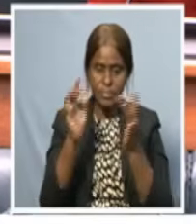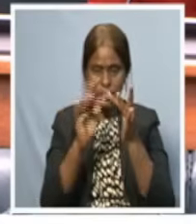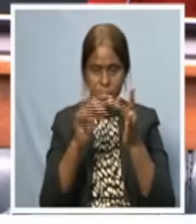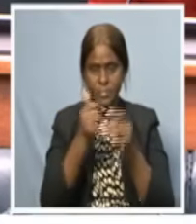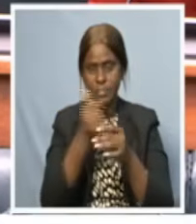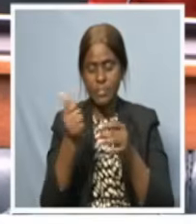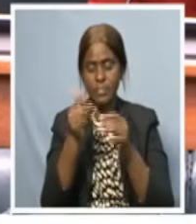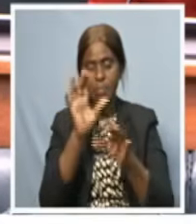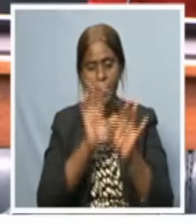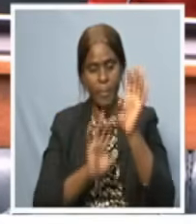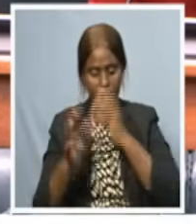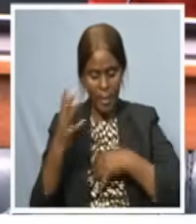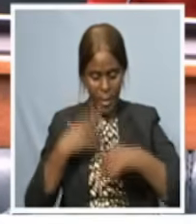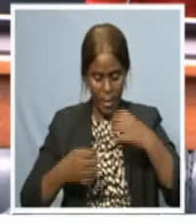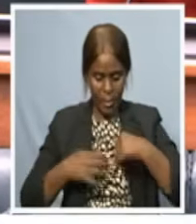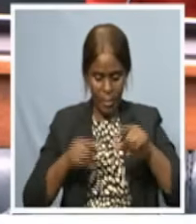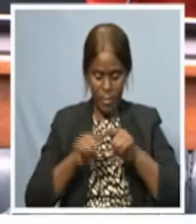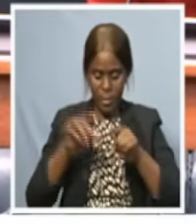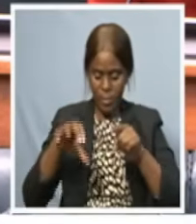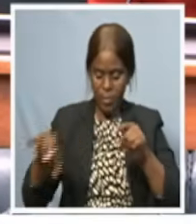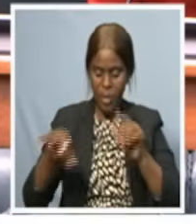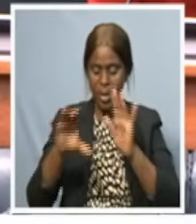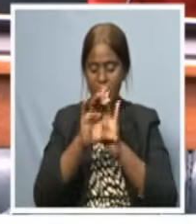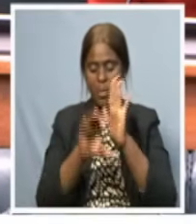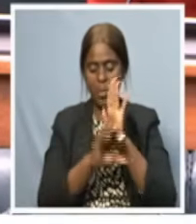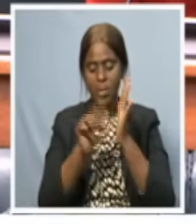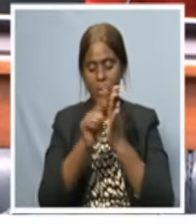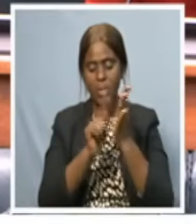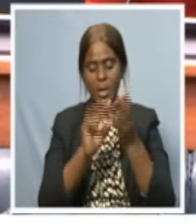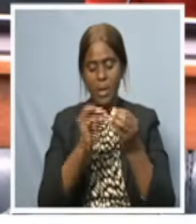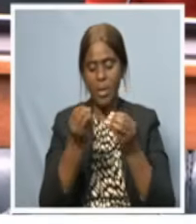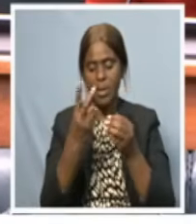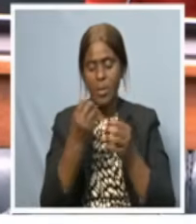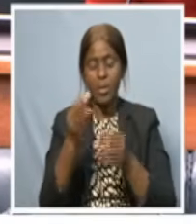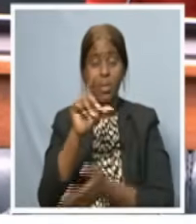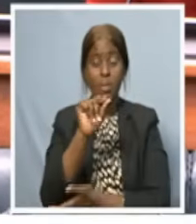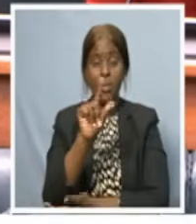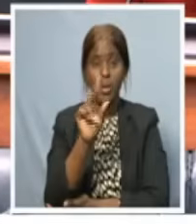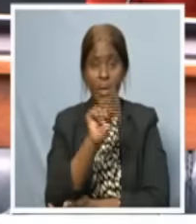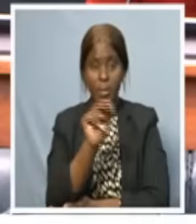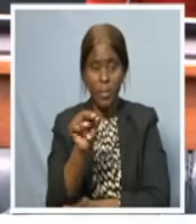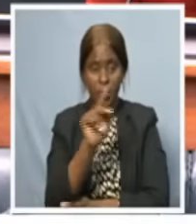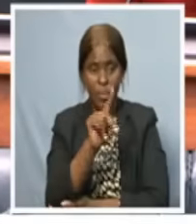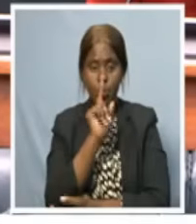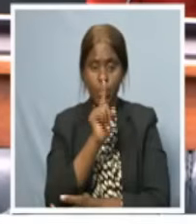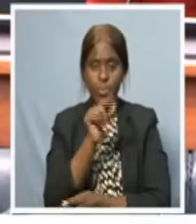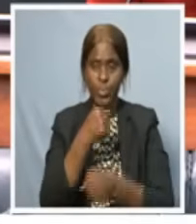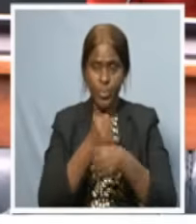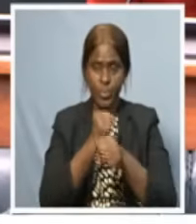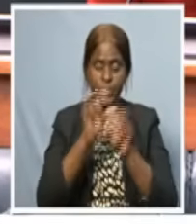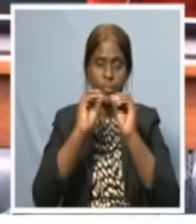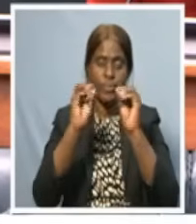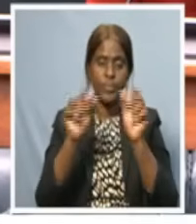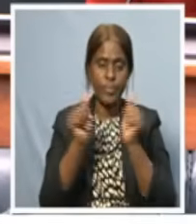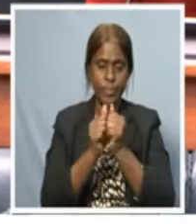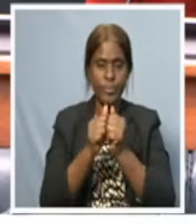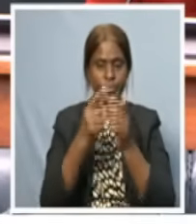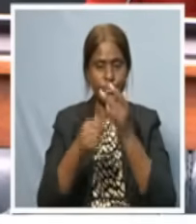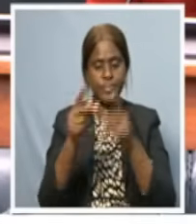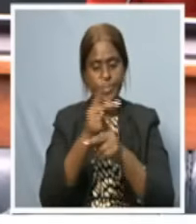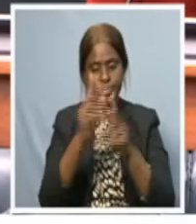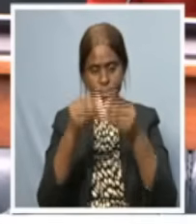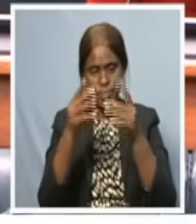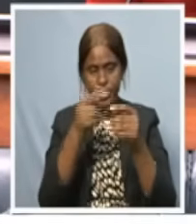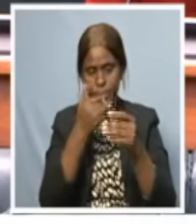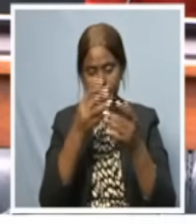electronic harassment. The Children's Code Act number 12 of 2022, which also makes teachers and